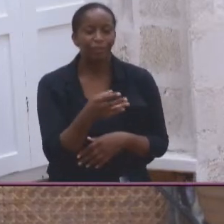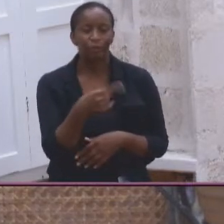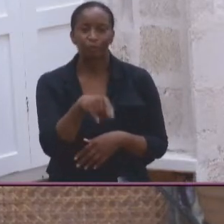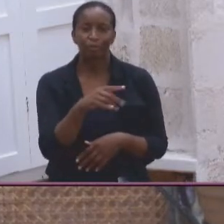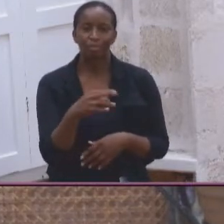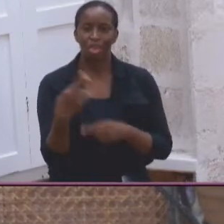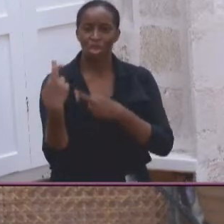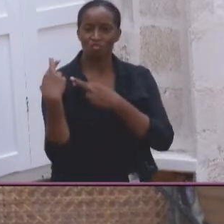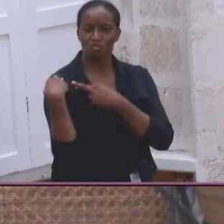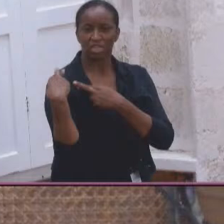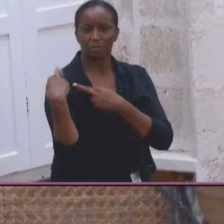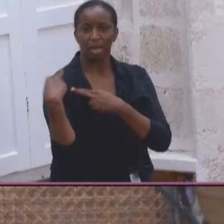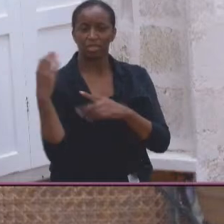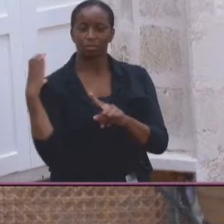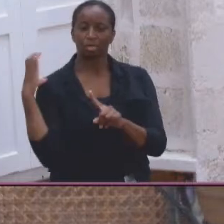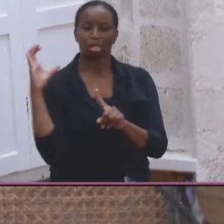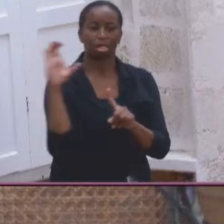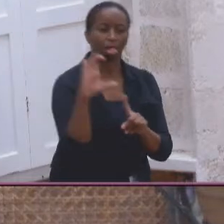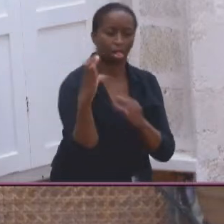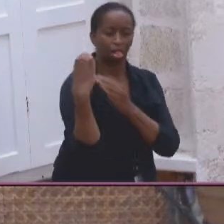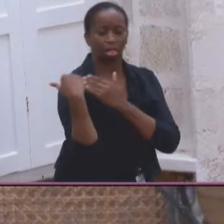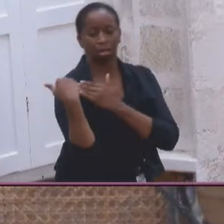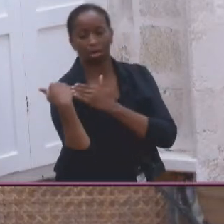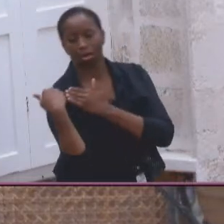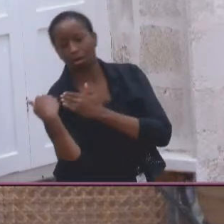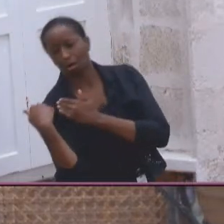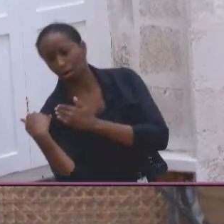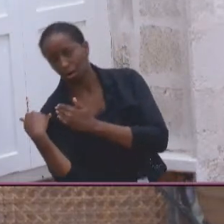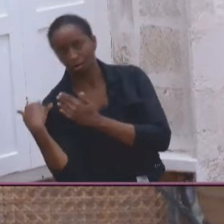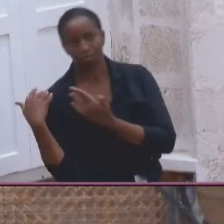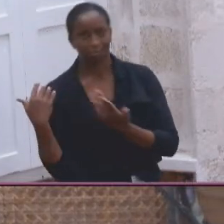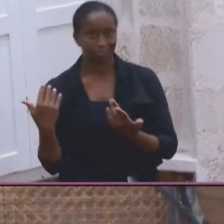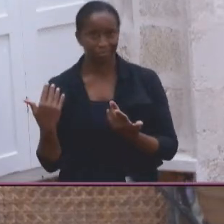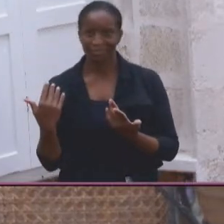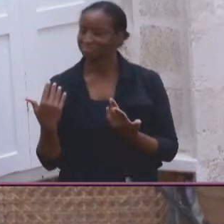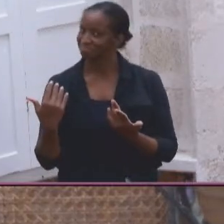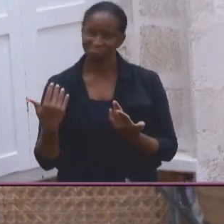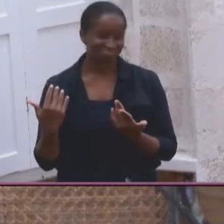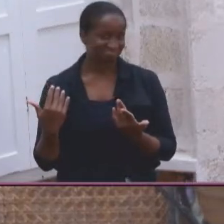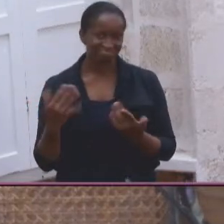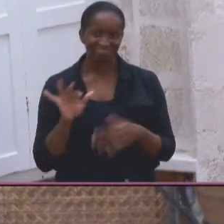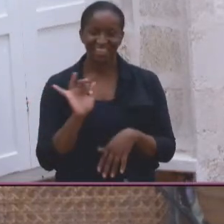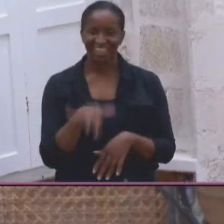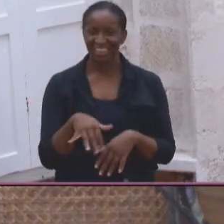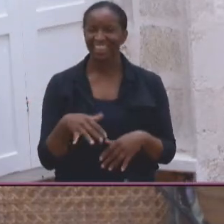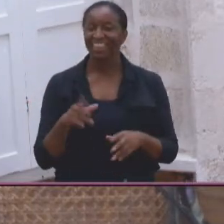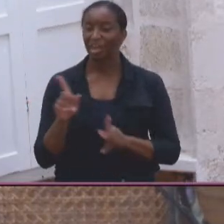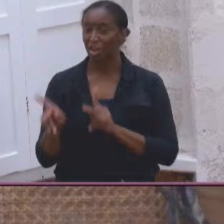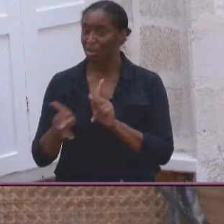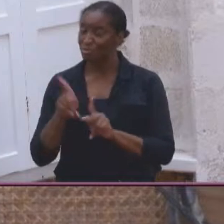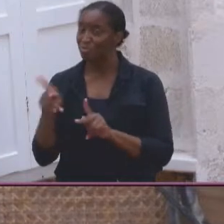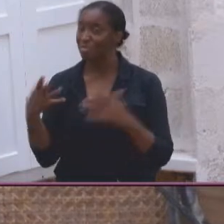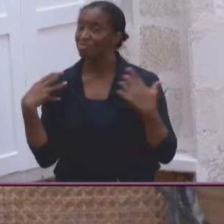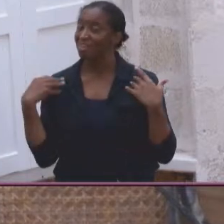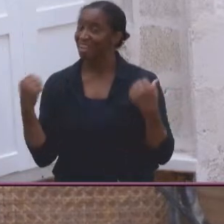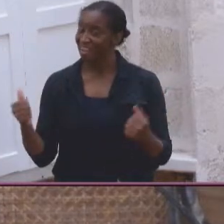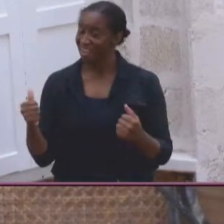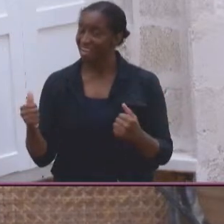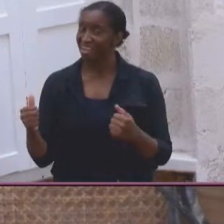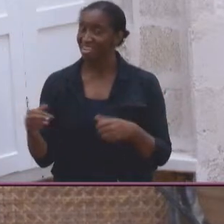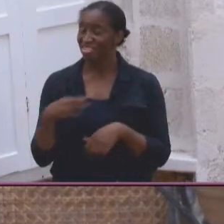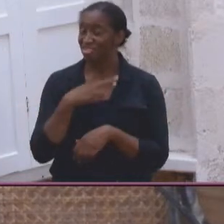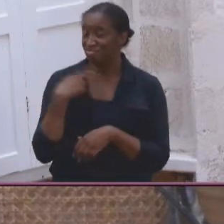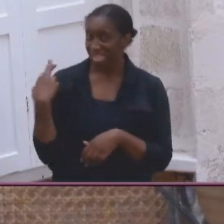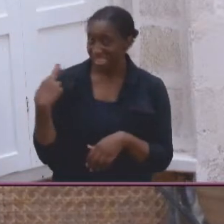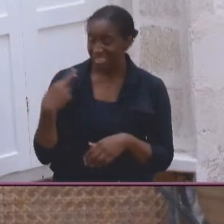an entire country. You are putting the country at risk. You are putting the health and safety of the country at risk.